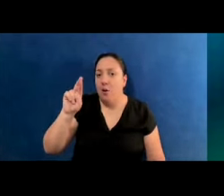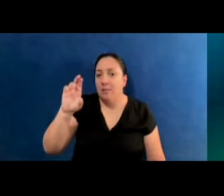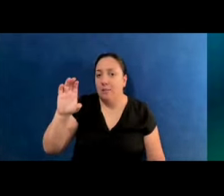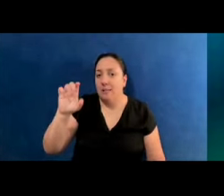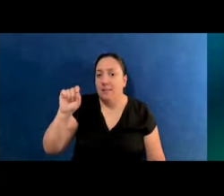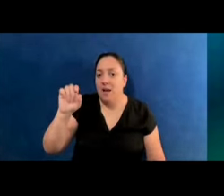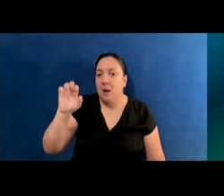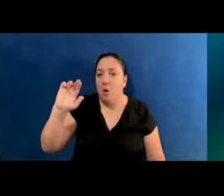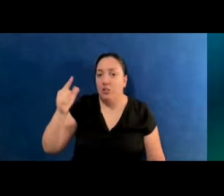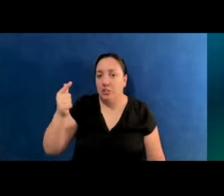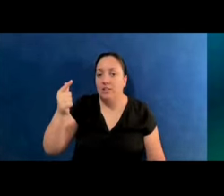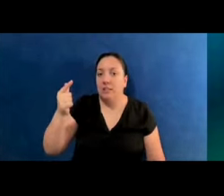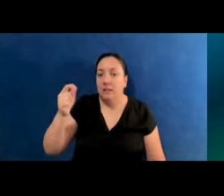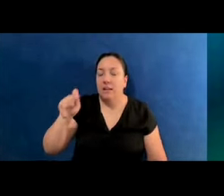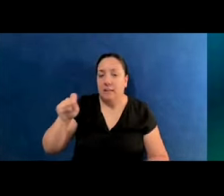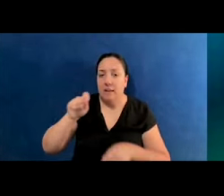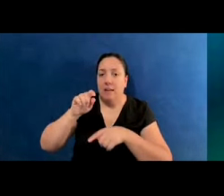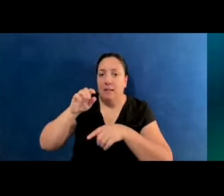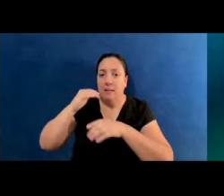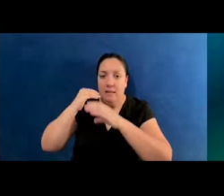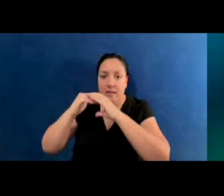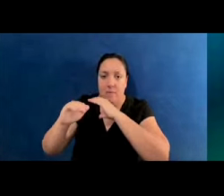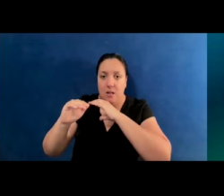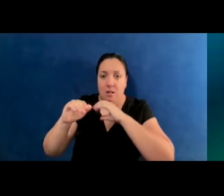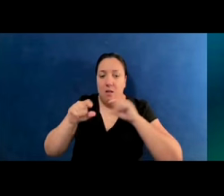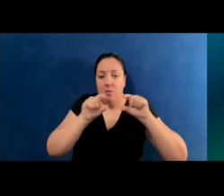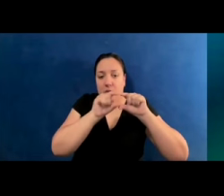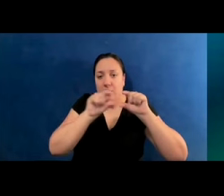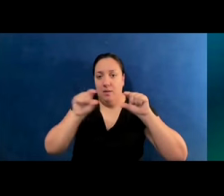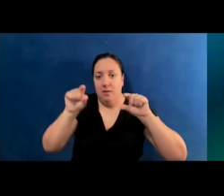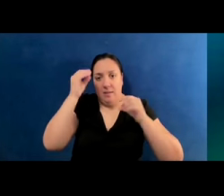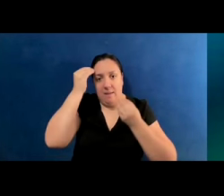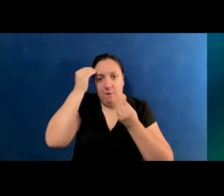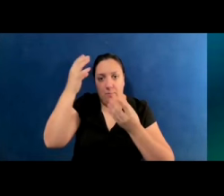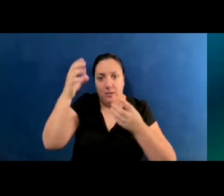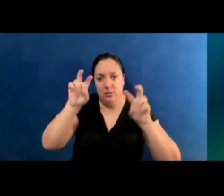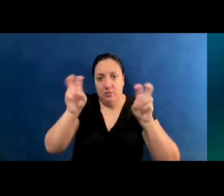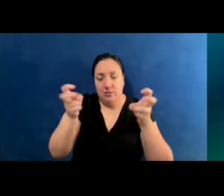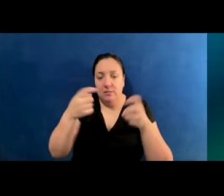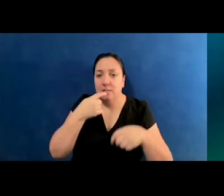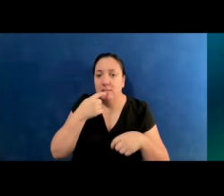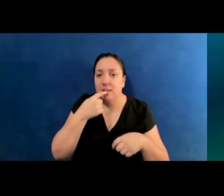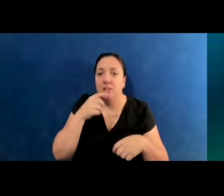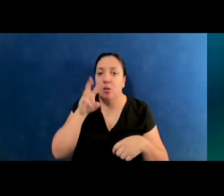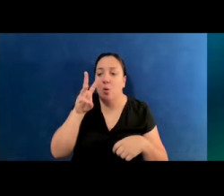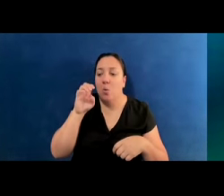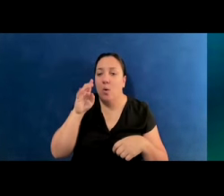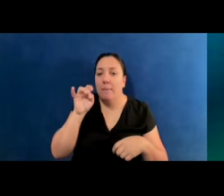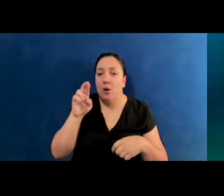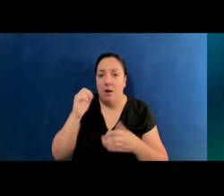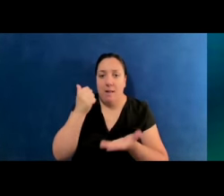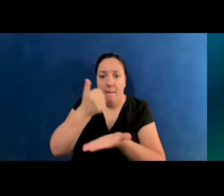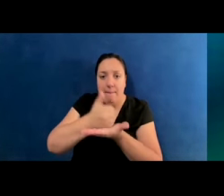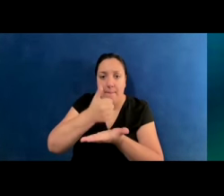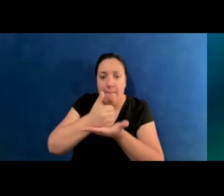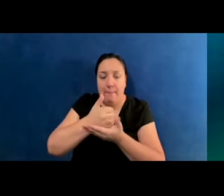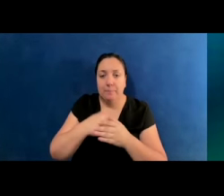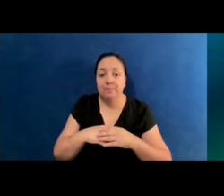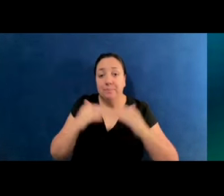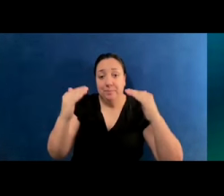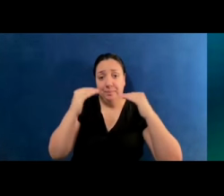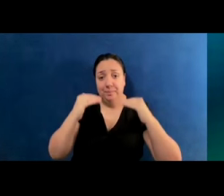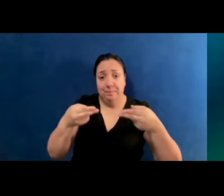info@ablenrc.org with the subject line webinar help, and we'll be sure to assist you. On the next